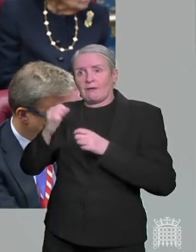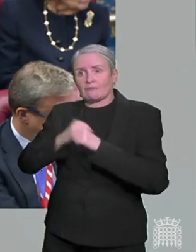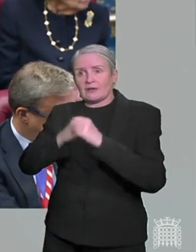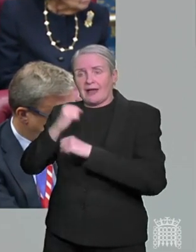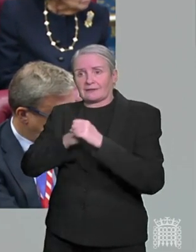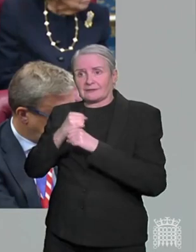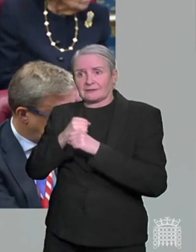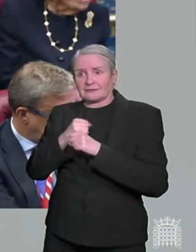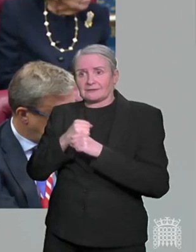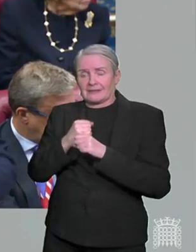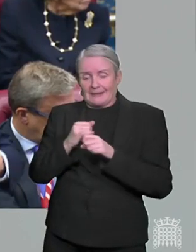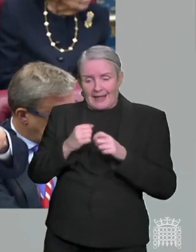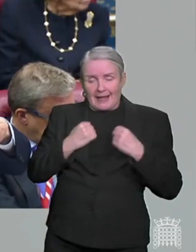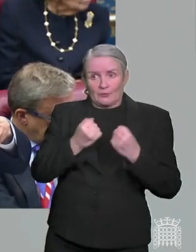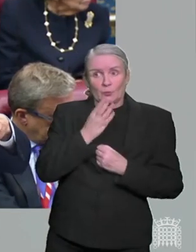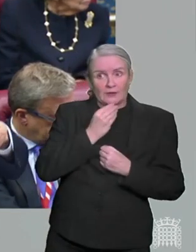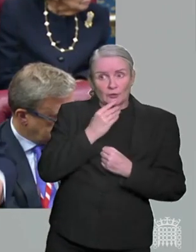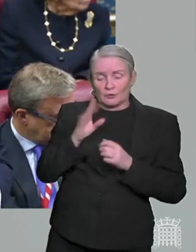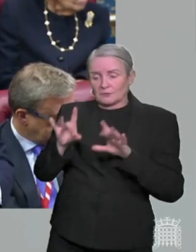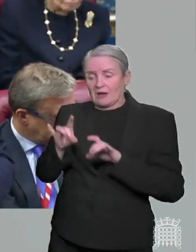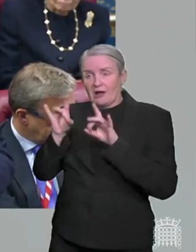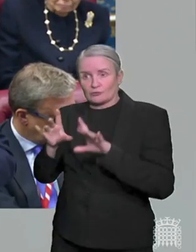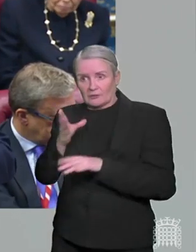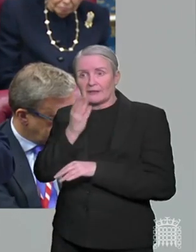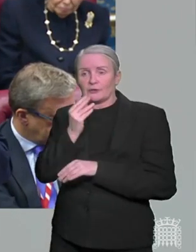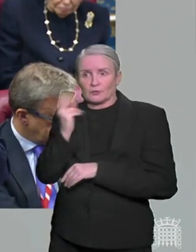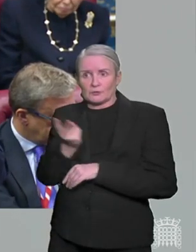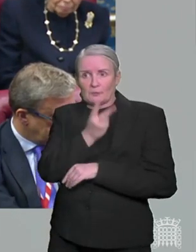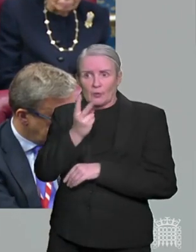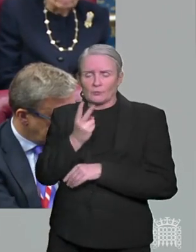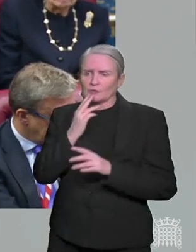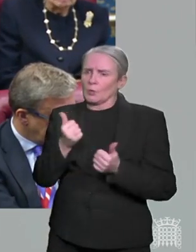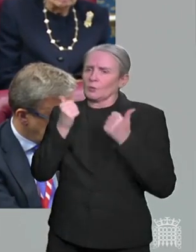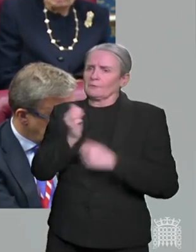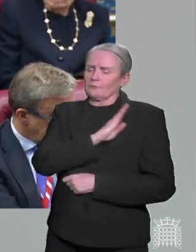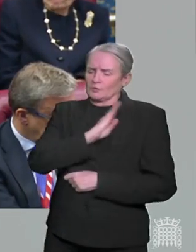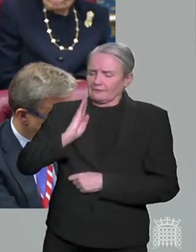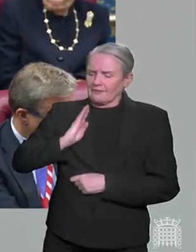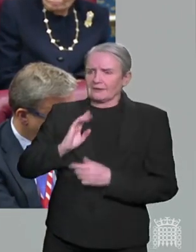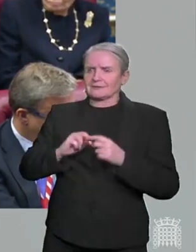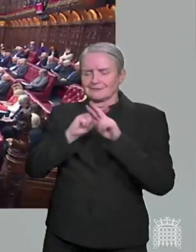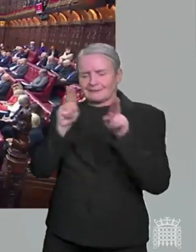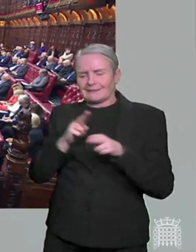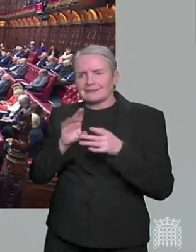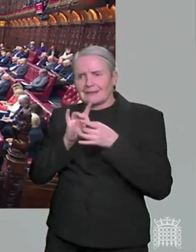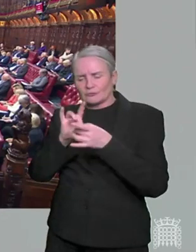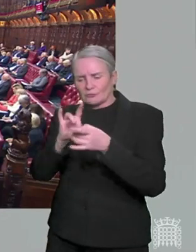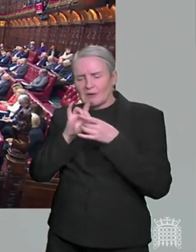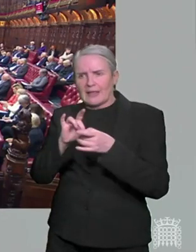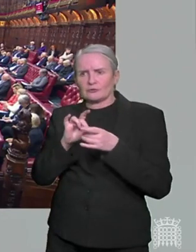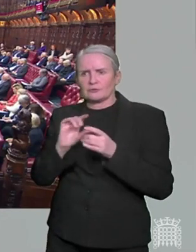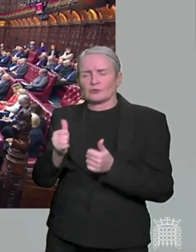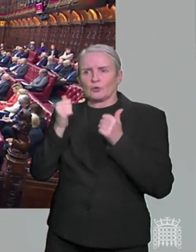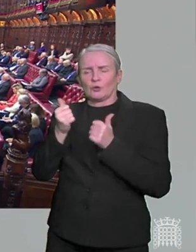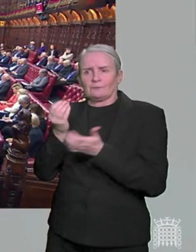the ones that Australia uses. So I would say this is good for our defence, it is good for our international relations, and it's good for our industrial base. Fourth